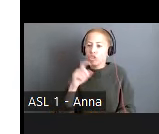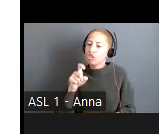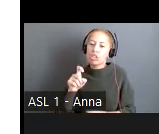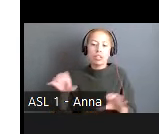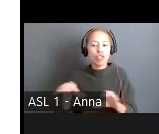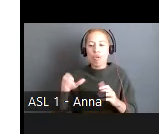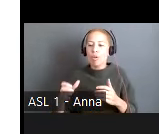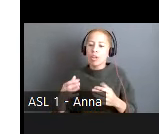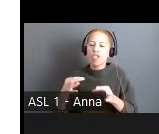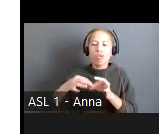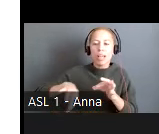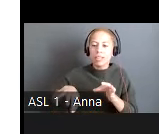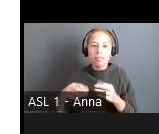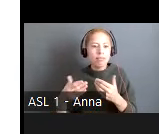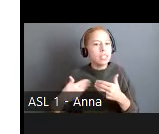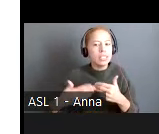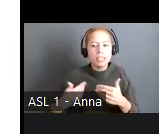easy review like this